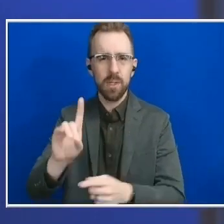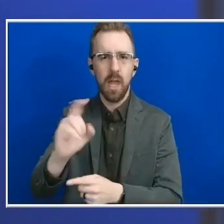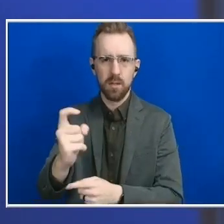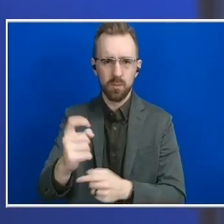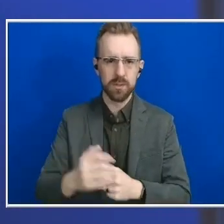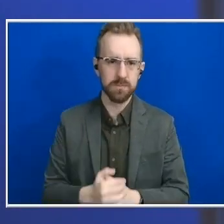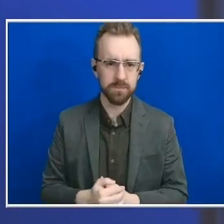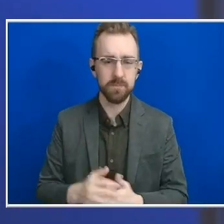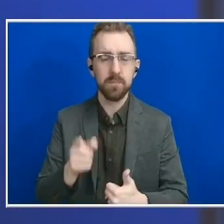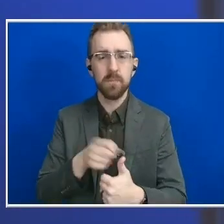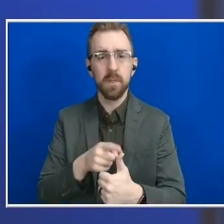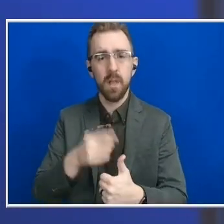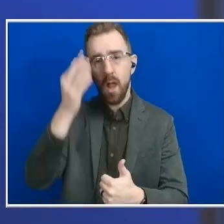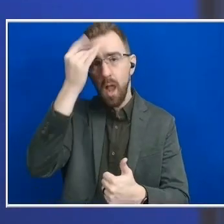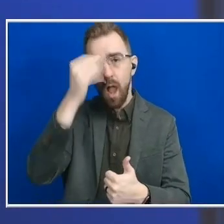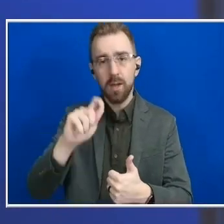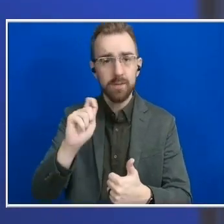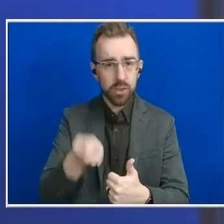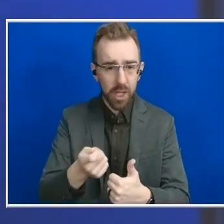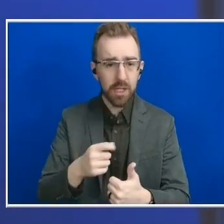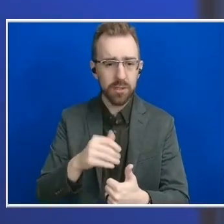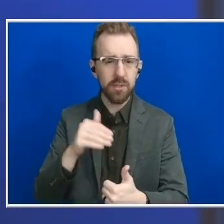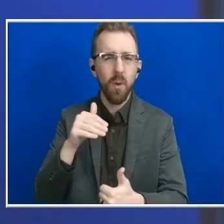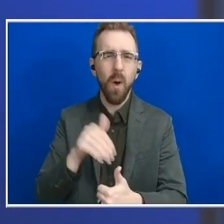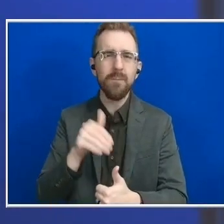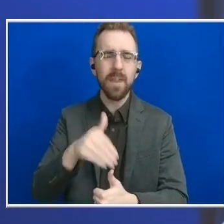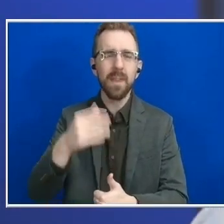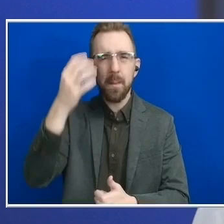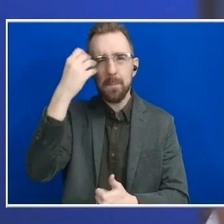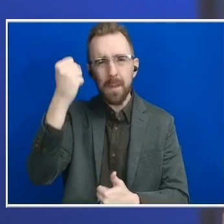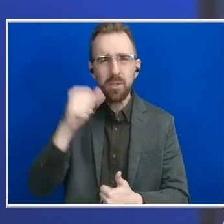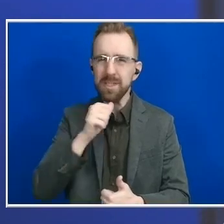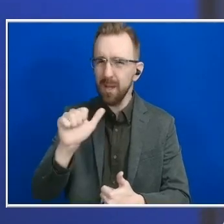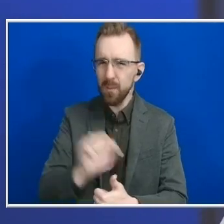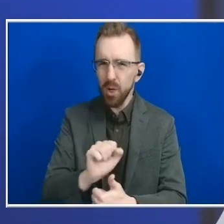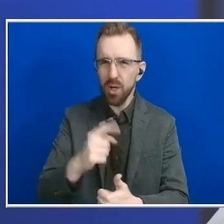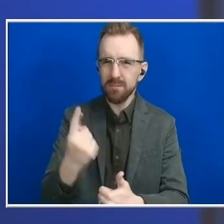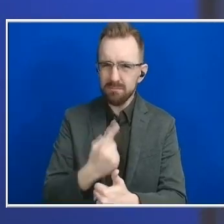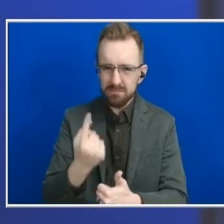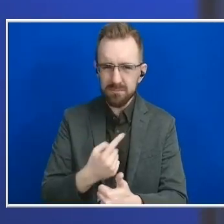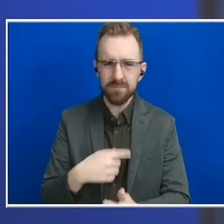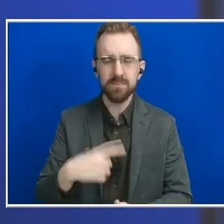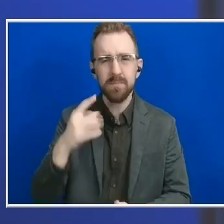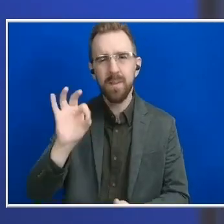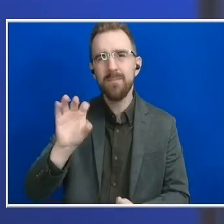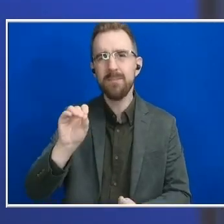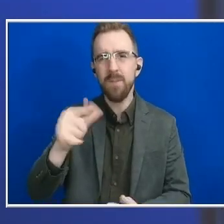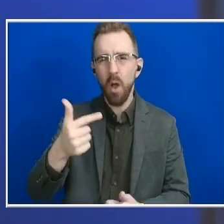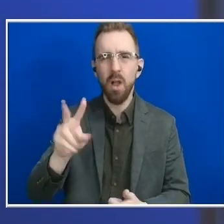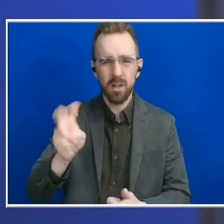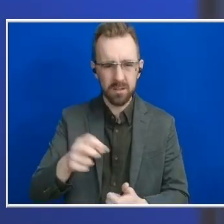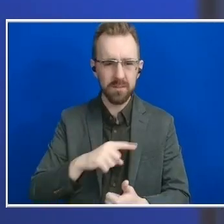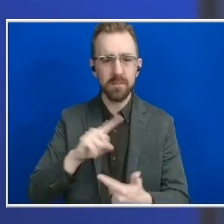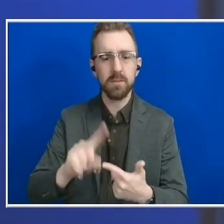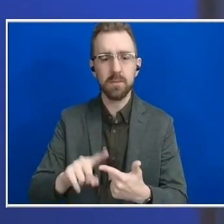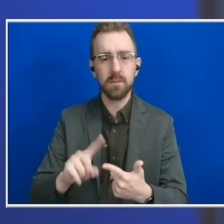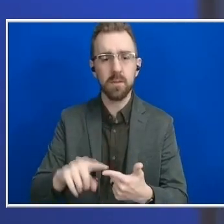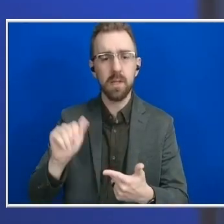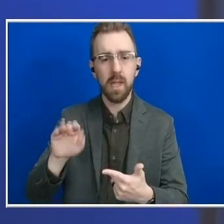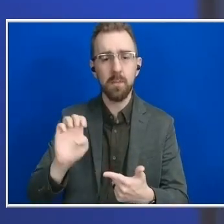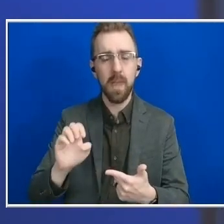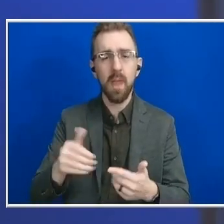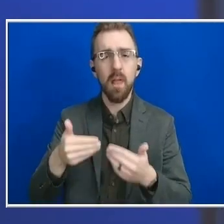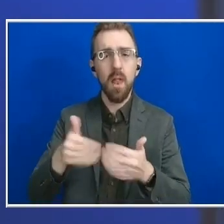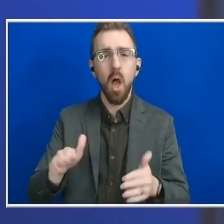cognitive change, it's often memory dysfunction or brain fog. It can be loss of bladder